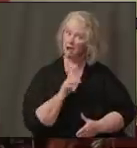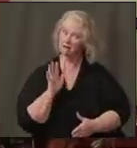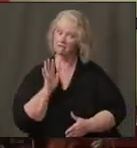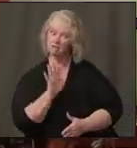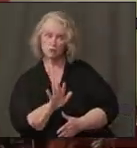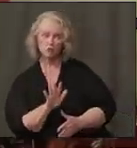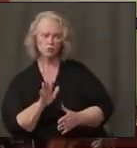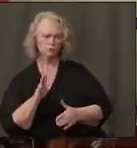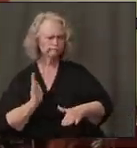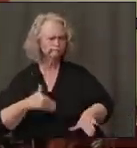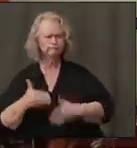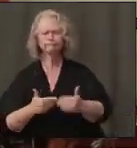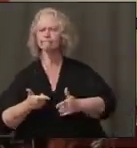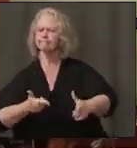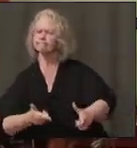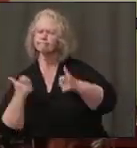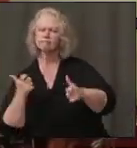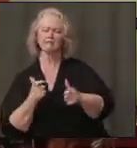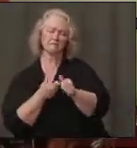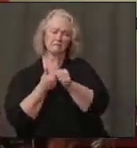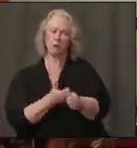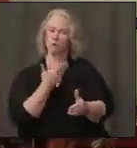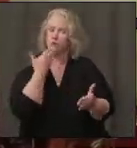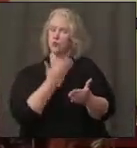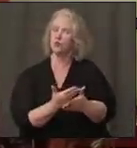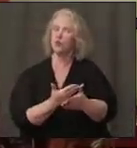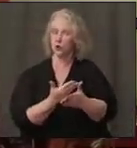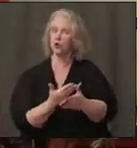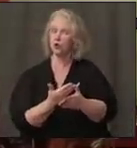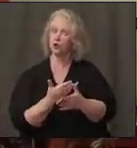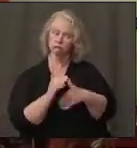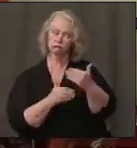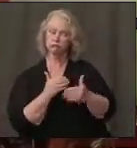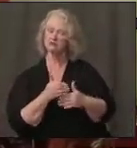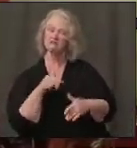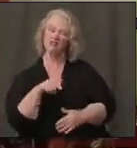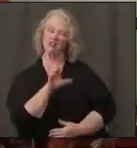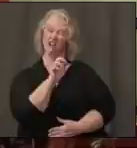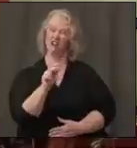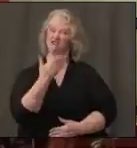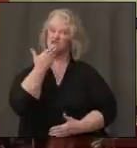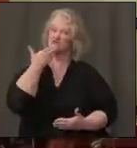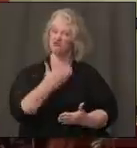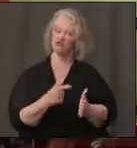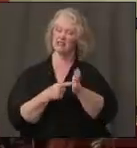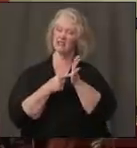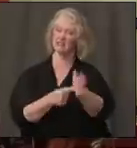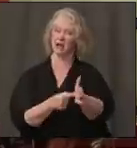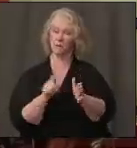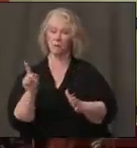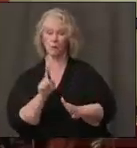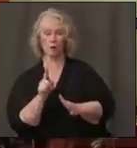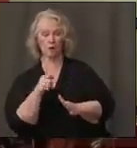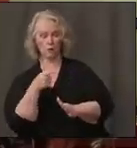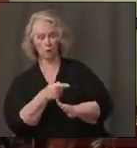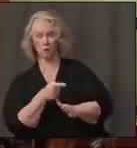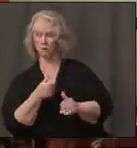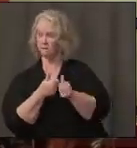and good public health measures, Connecticut is a really good example of a place where public health measures have